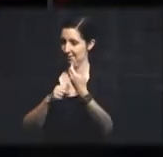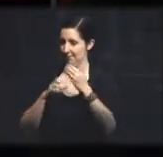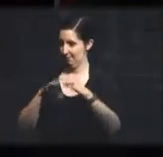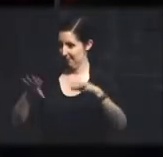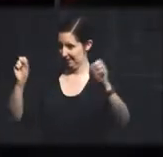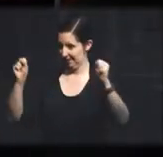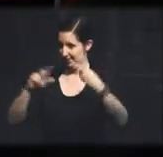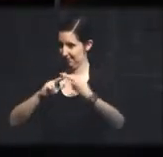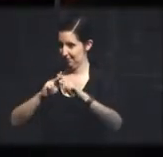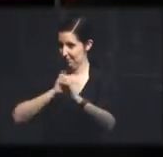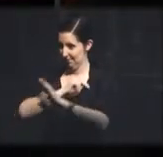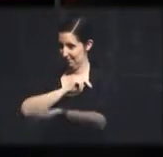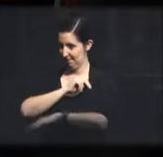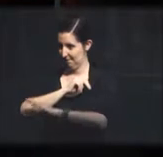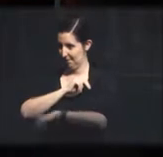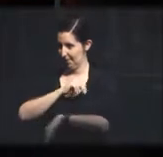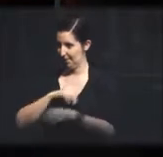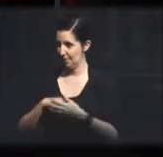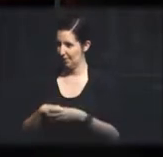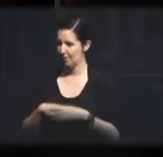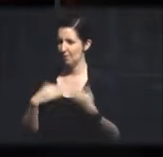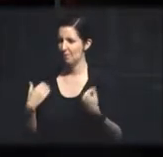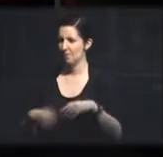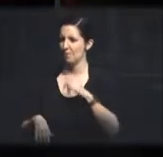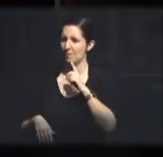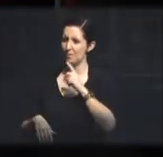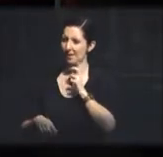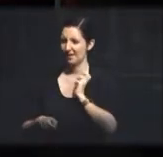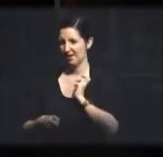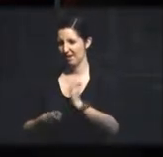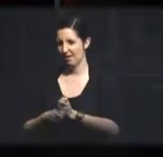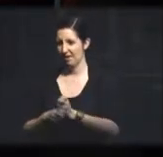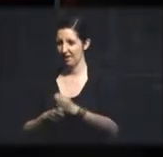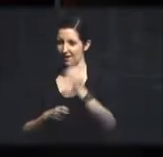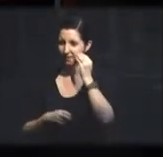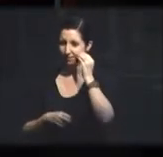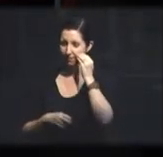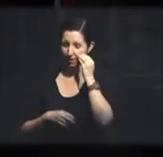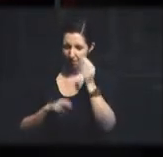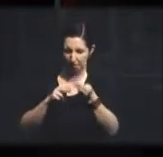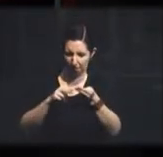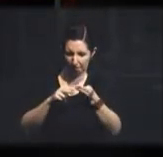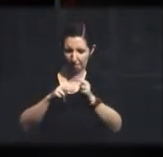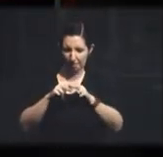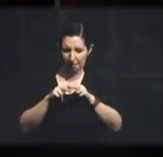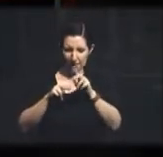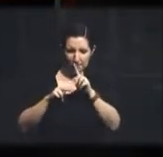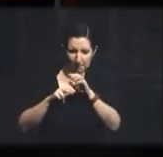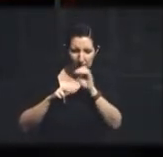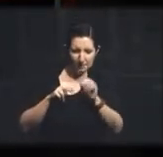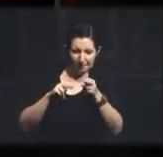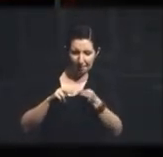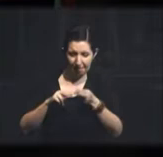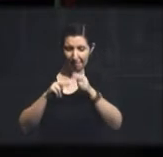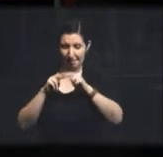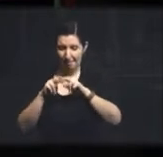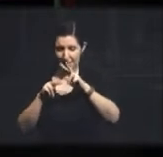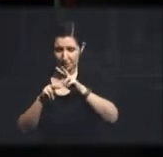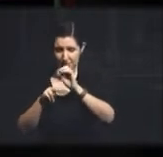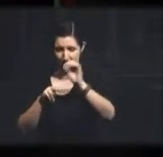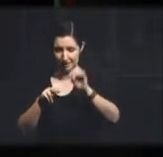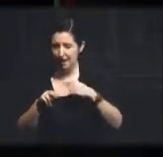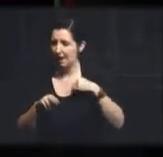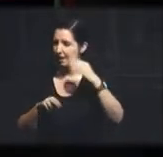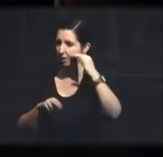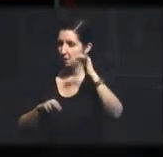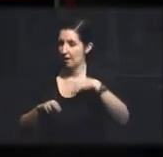fall, it's really hard to move the needle 1 or 2% in this world. I know that from years and years of trying.